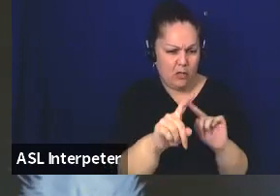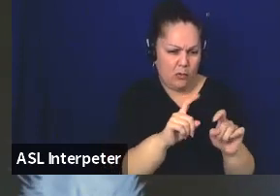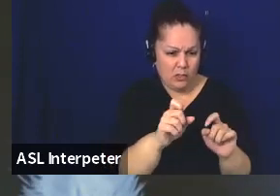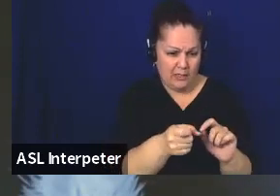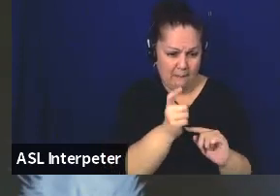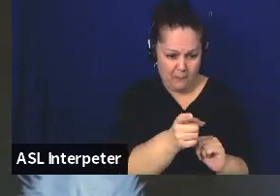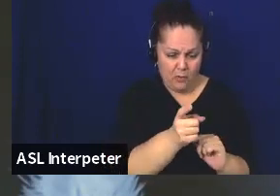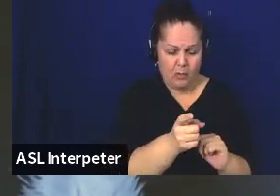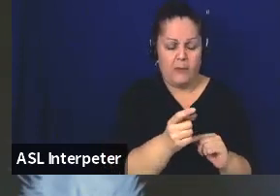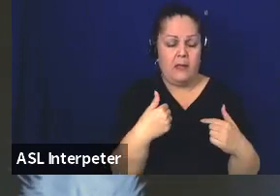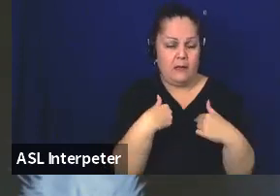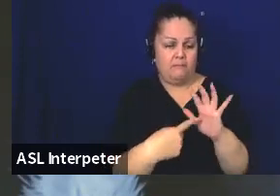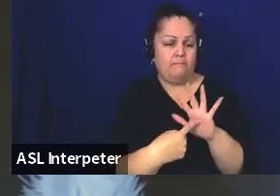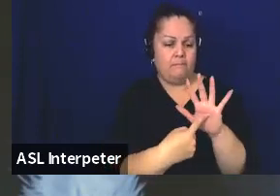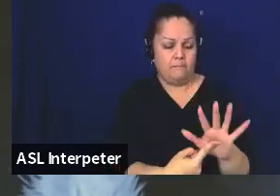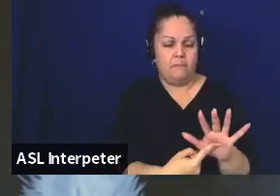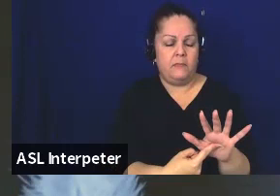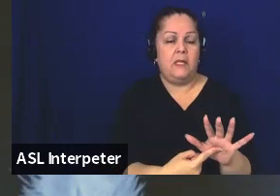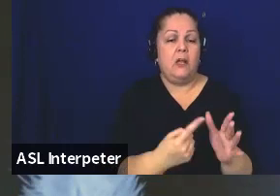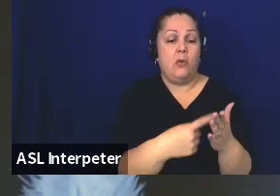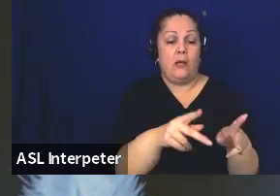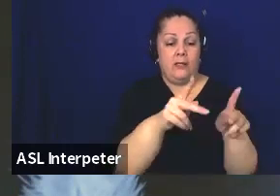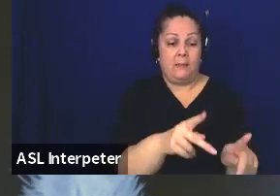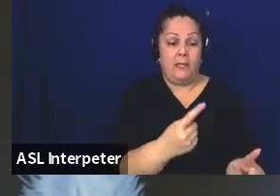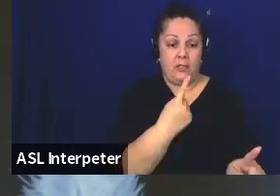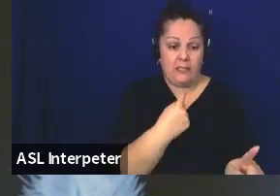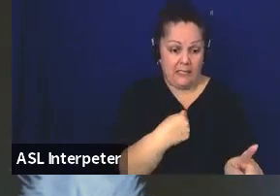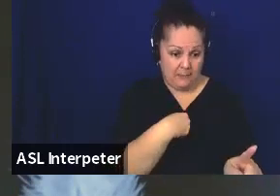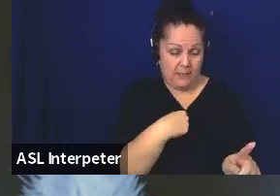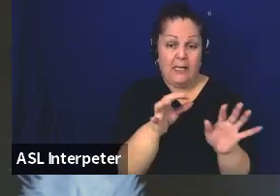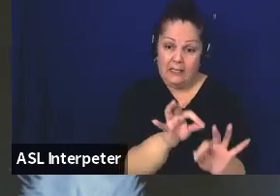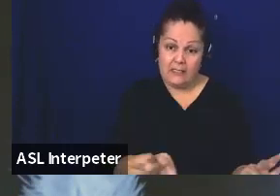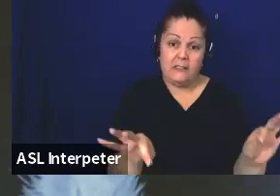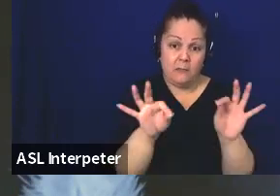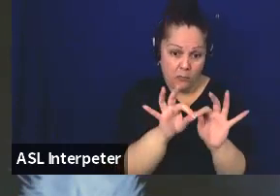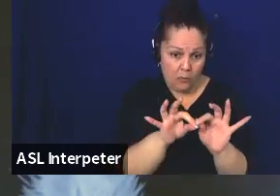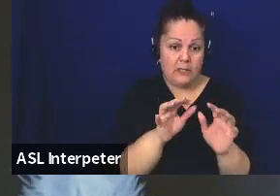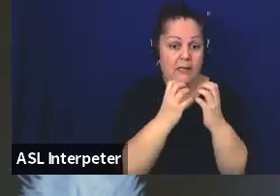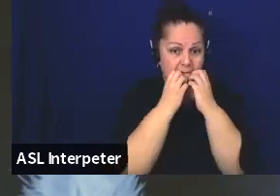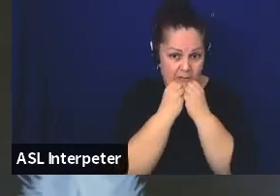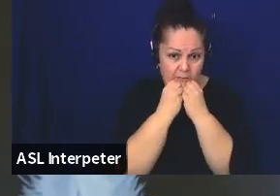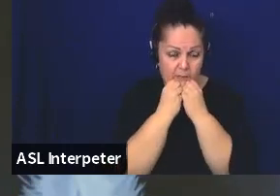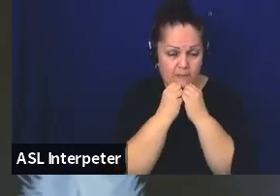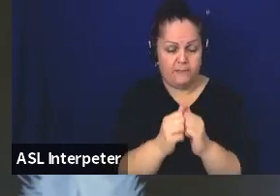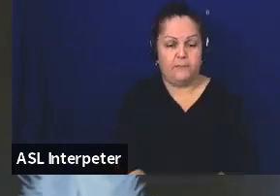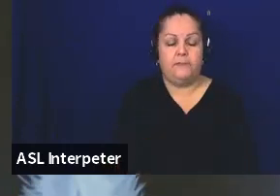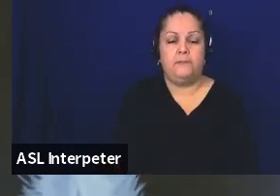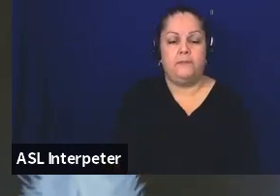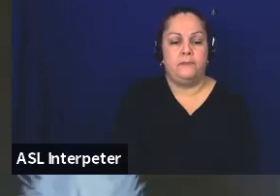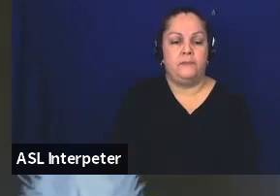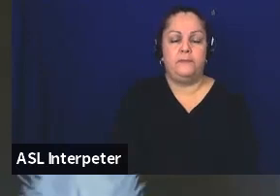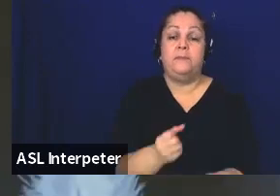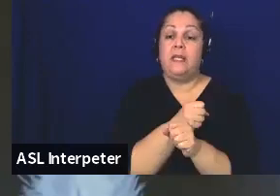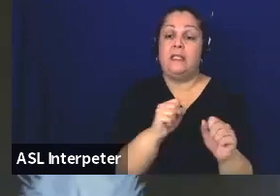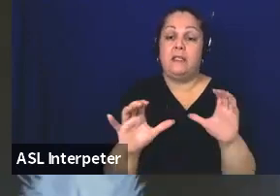moment, stakeholders demonstrate that what the individual is telling them is important and valuable. Safe